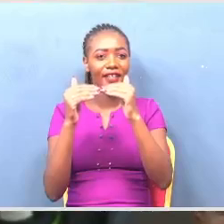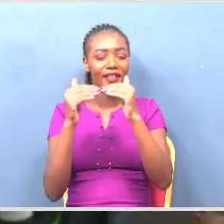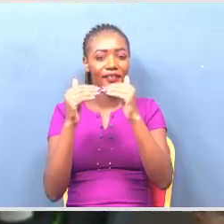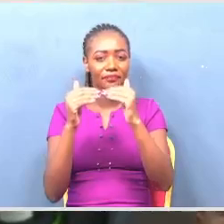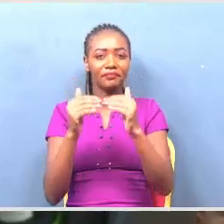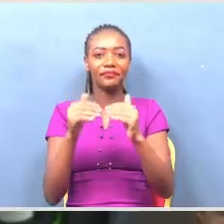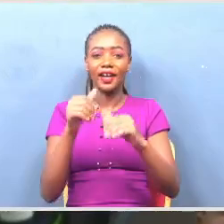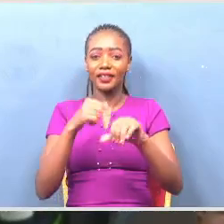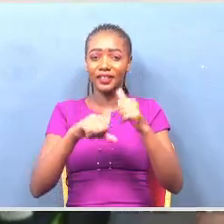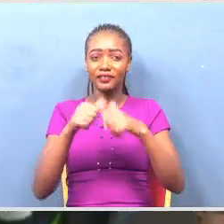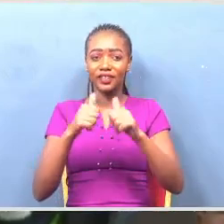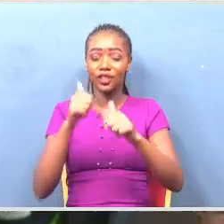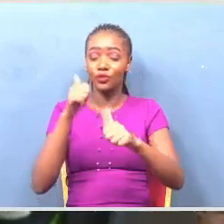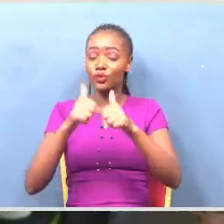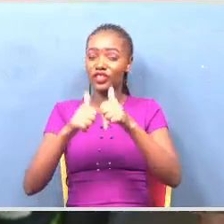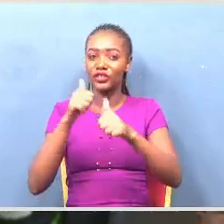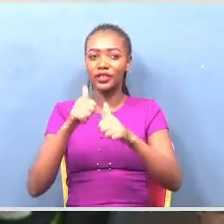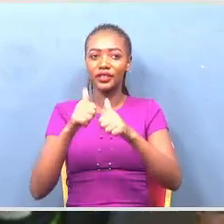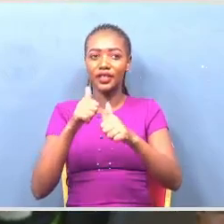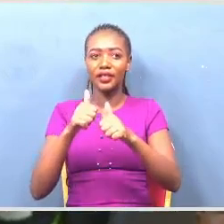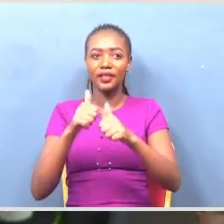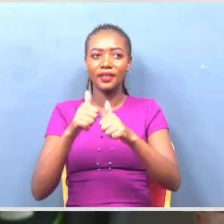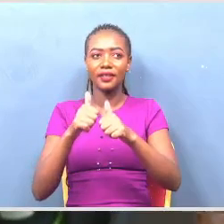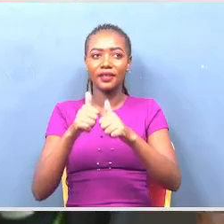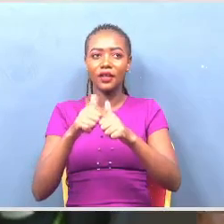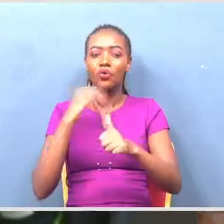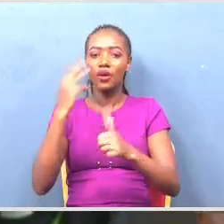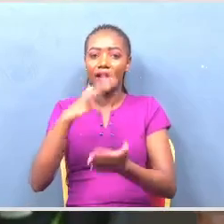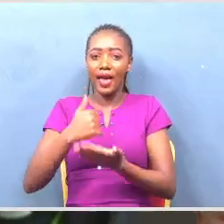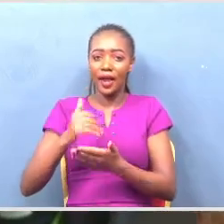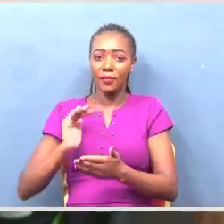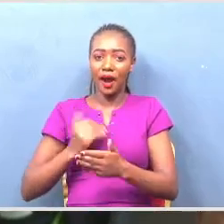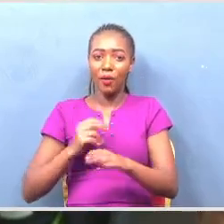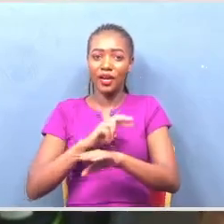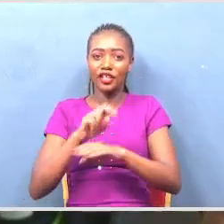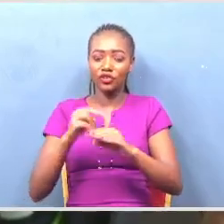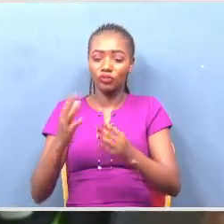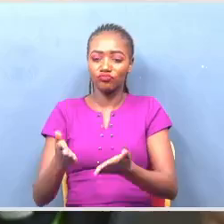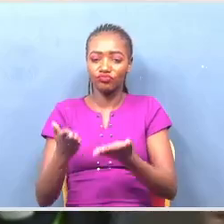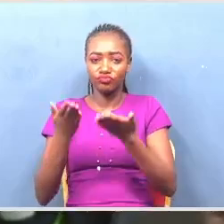occasion that moves our country to the next level.